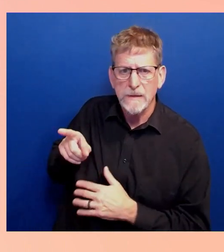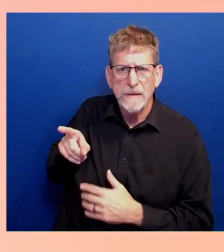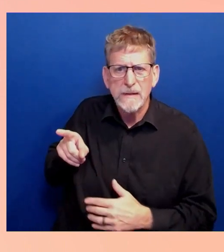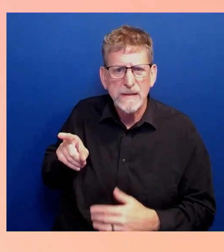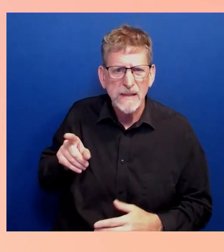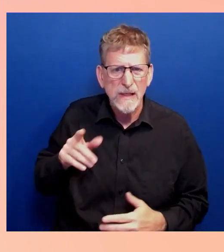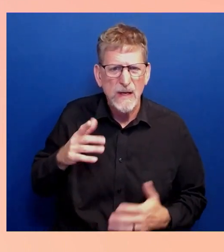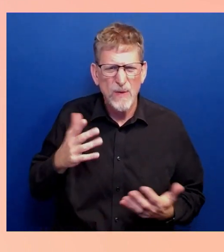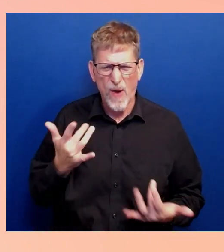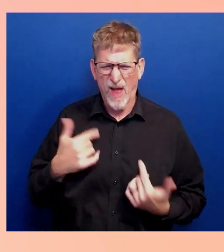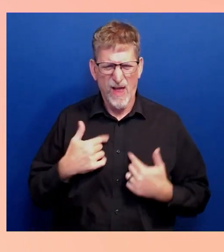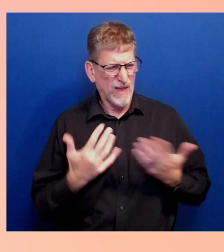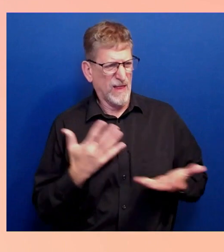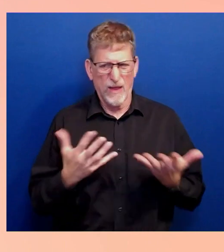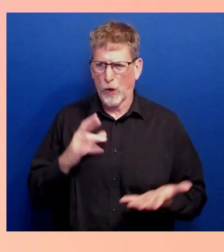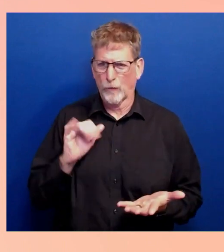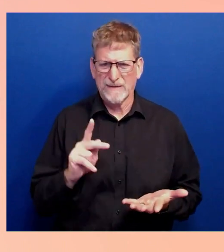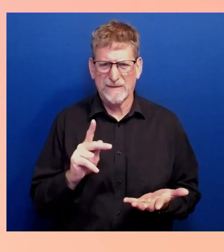right?